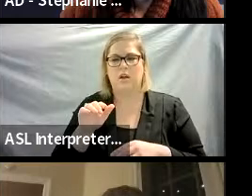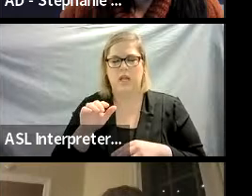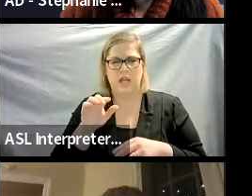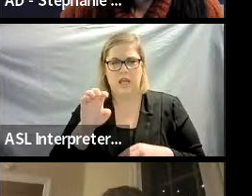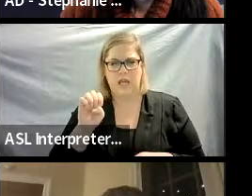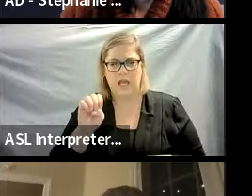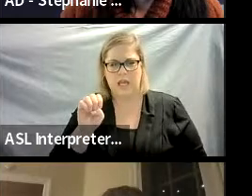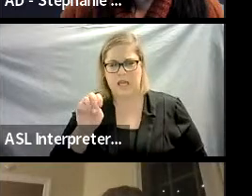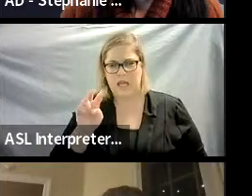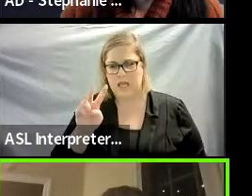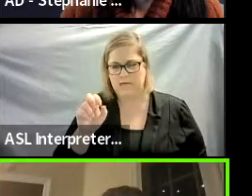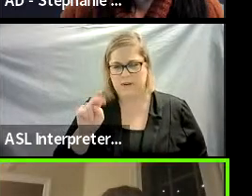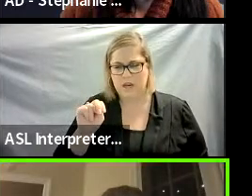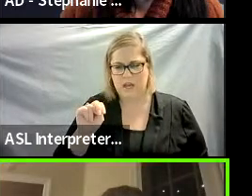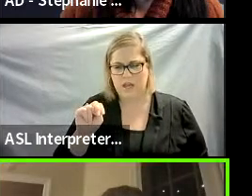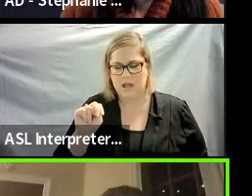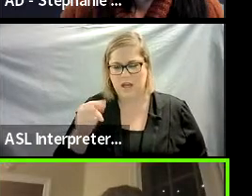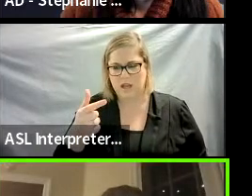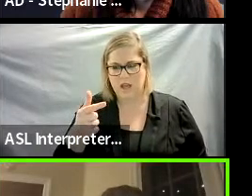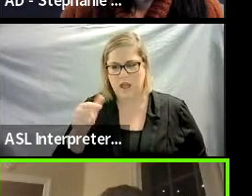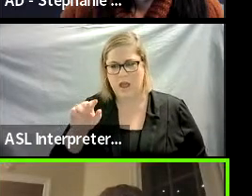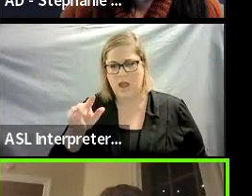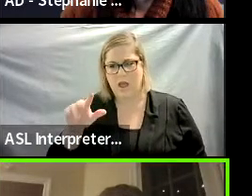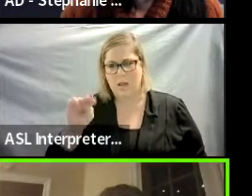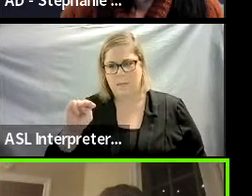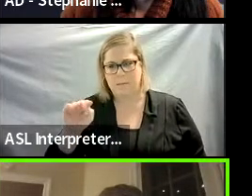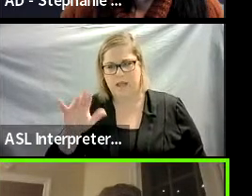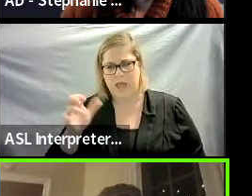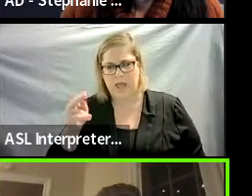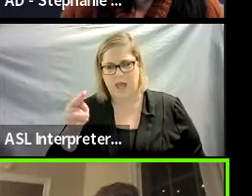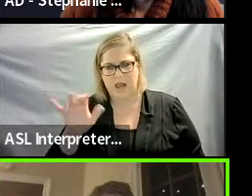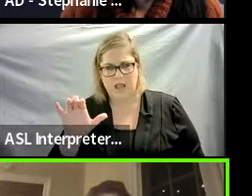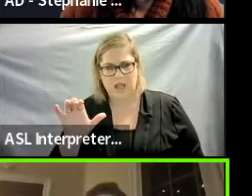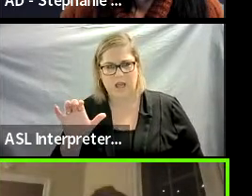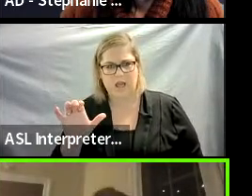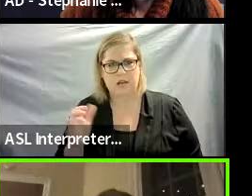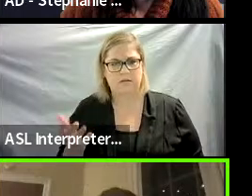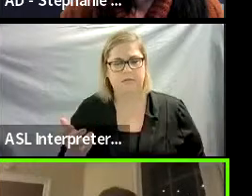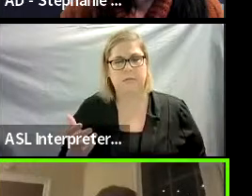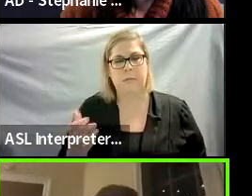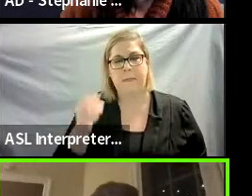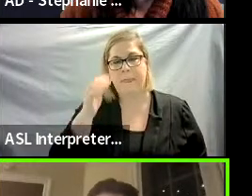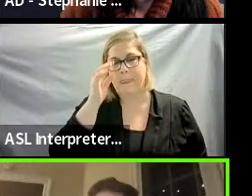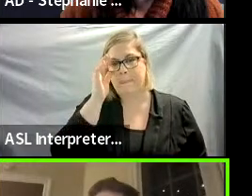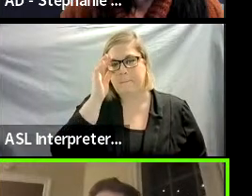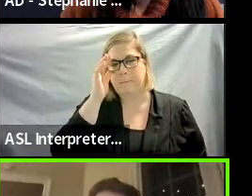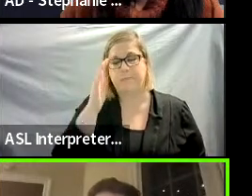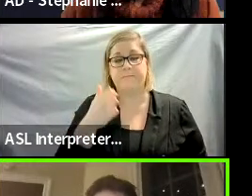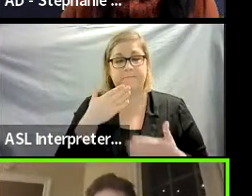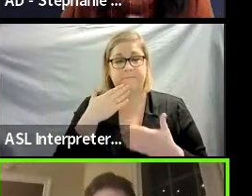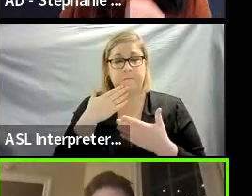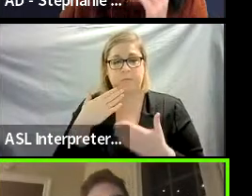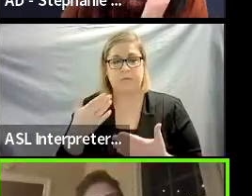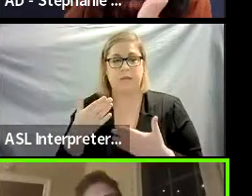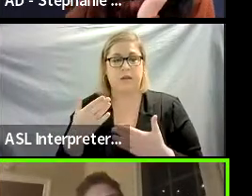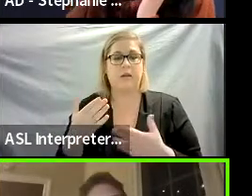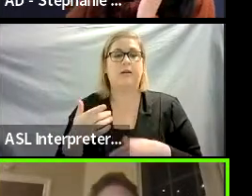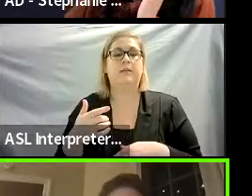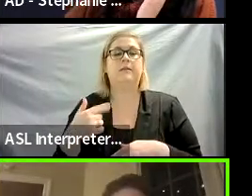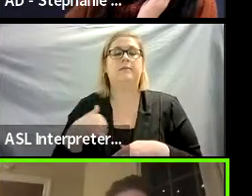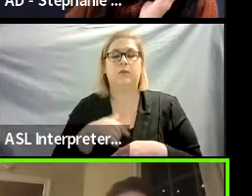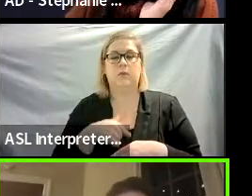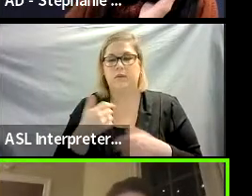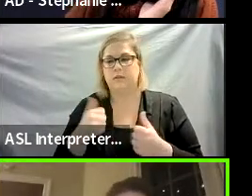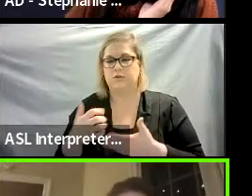you. Yeah, Ed. happy to share out. Thank you, Ed. So we're at a stage where we're still trying to